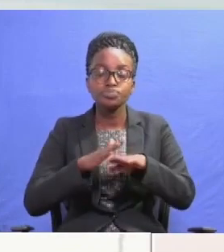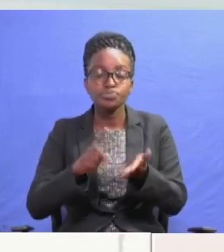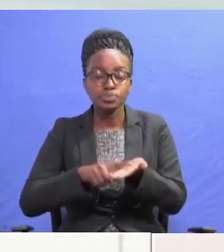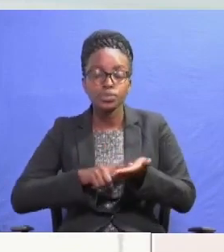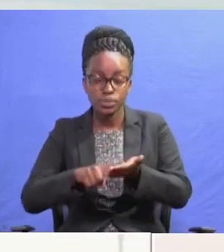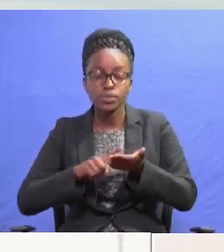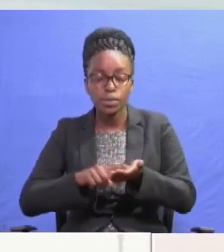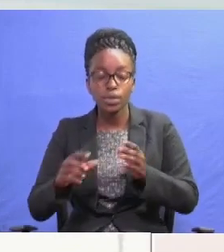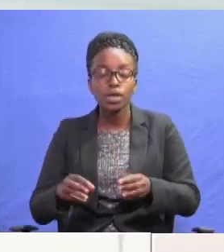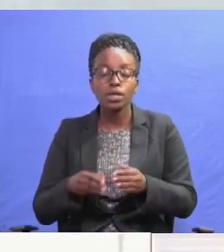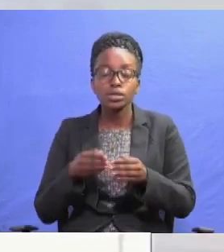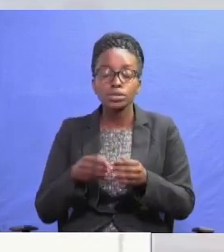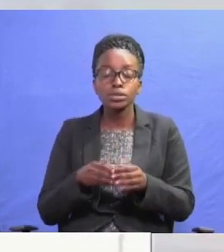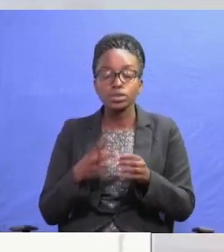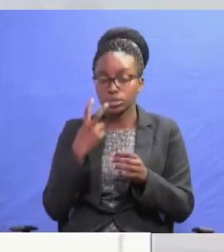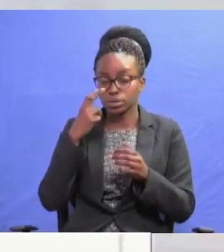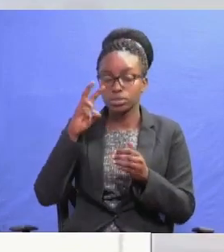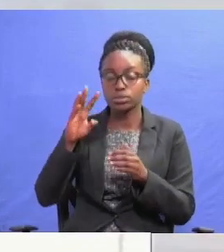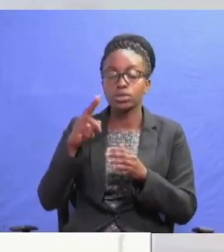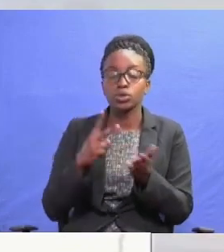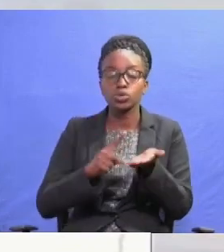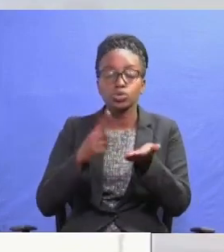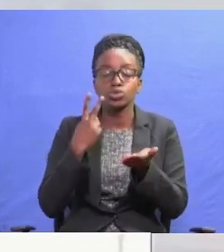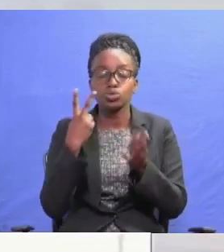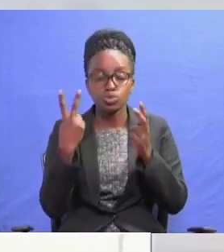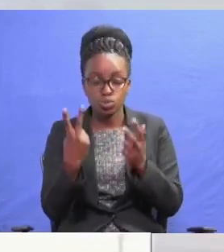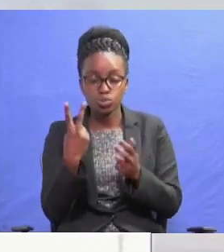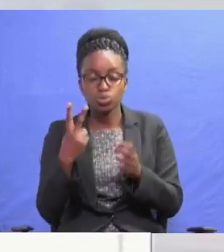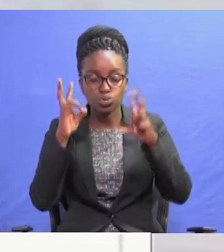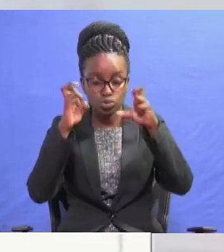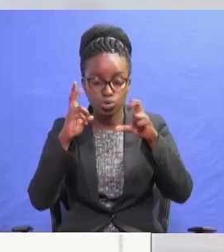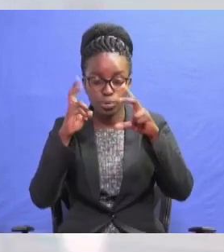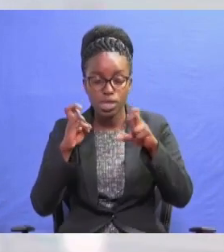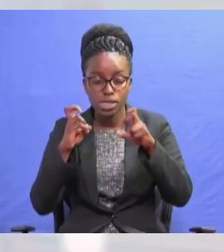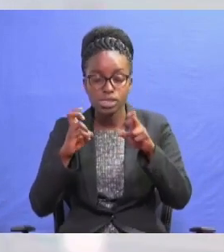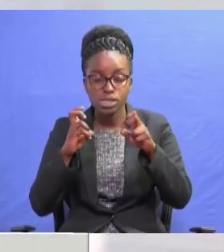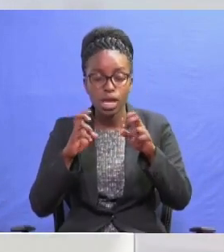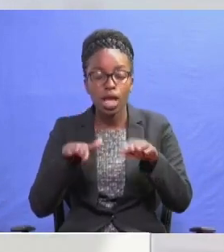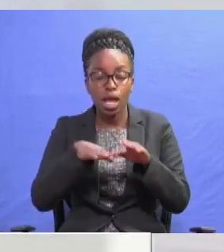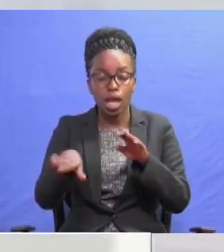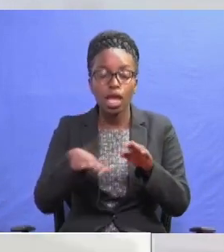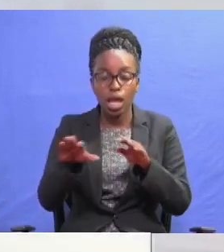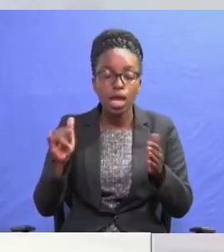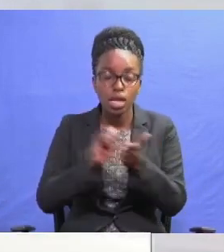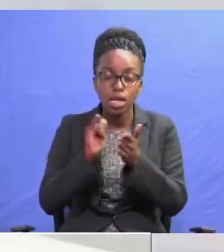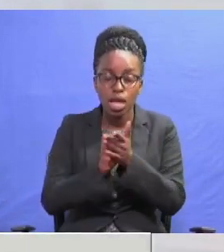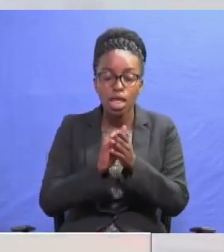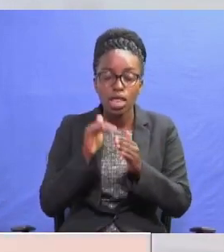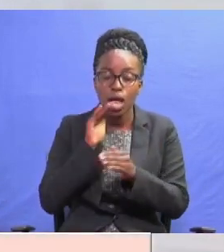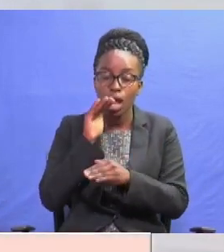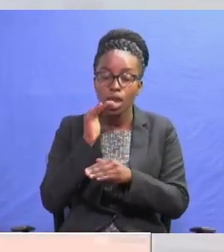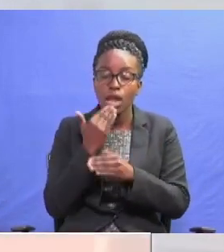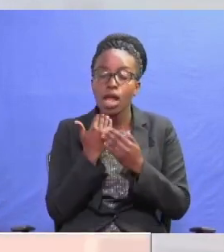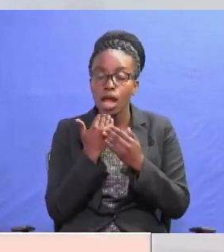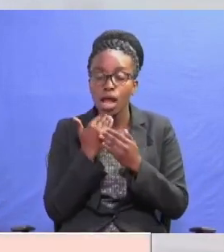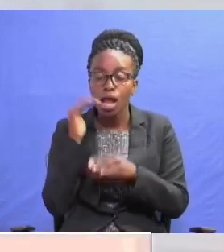today the discussion is all about two very important topic and area that, if you ask me, it has been